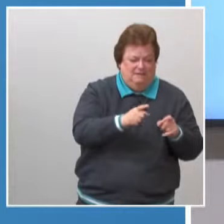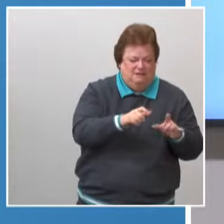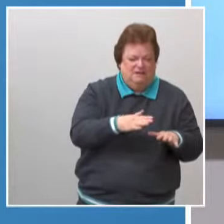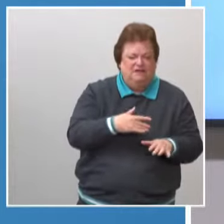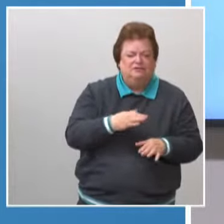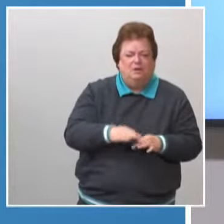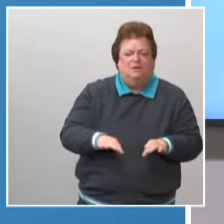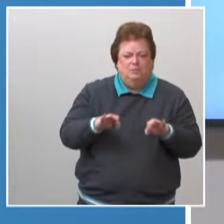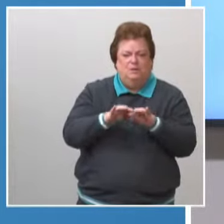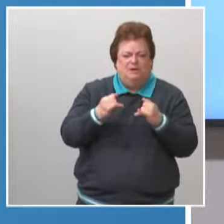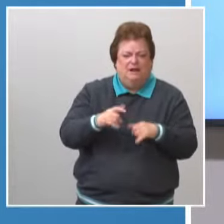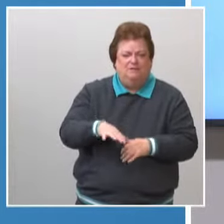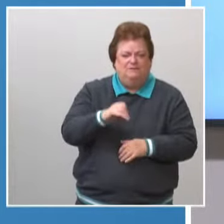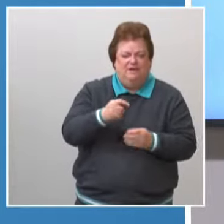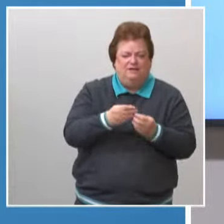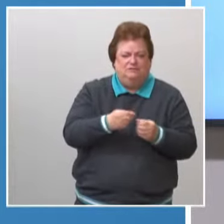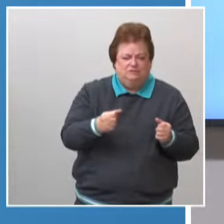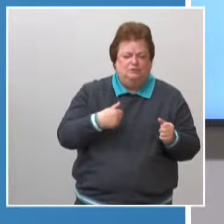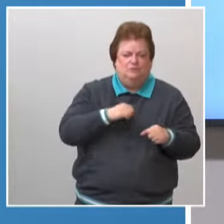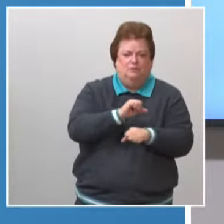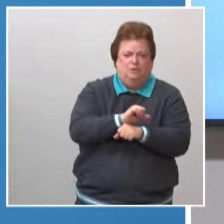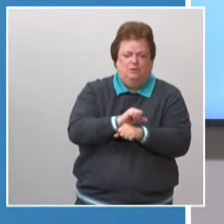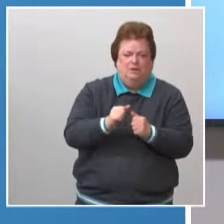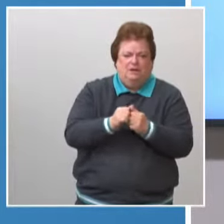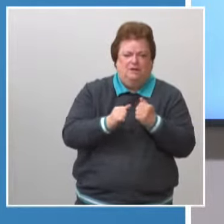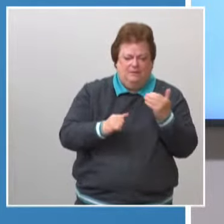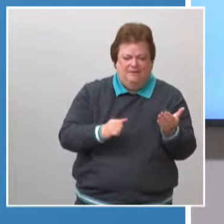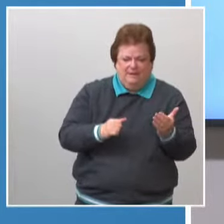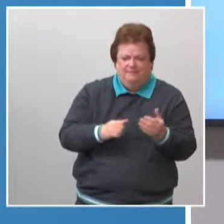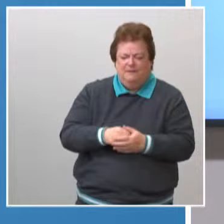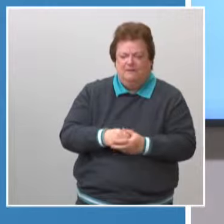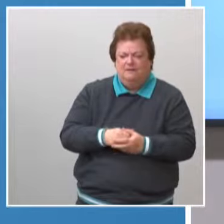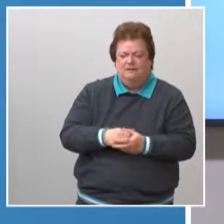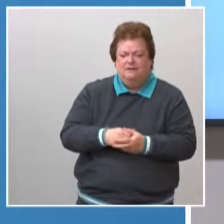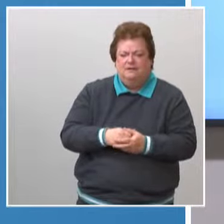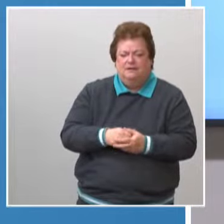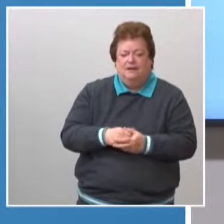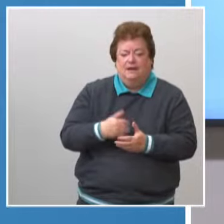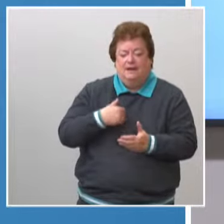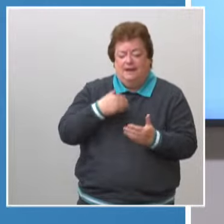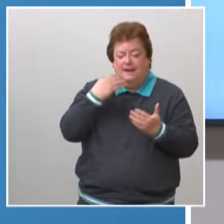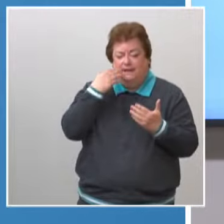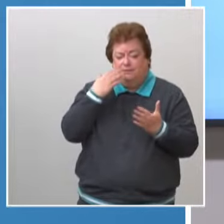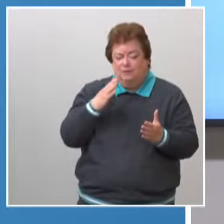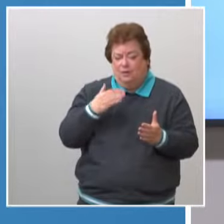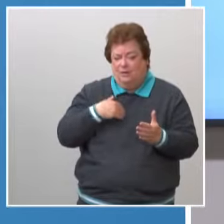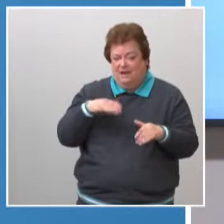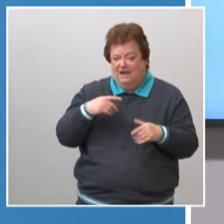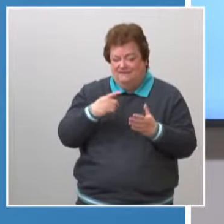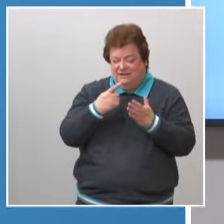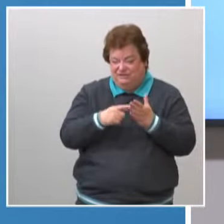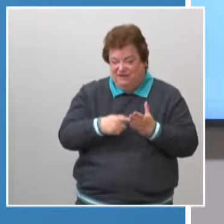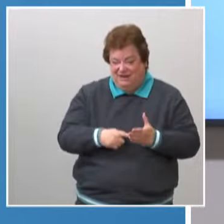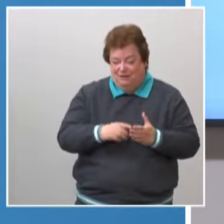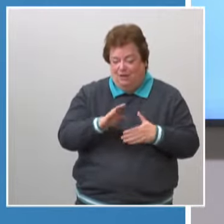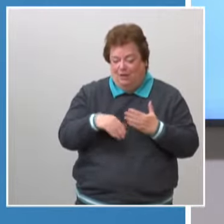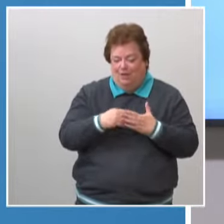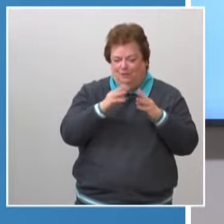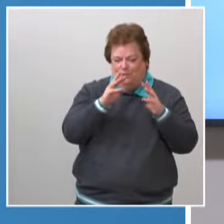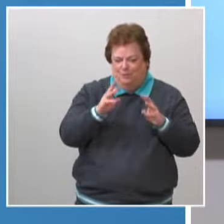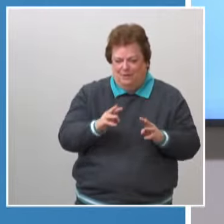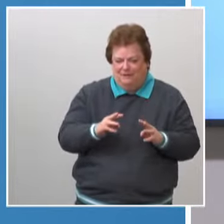solution, and we've worked with them as well. I'm not sure that, I don't know, I haven't checked all the weather